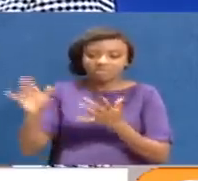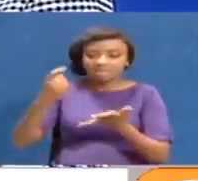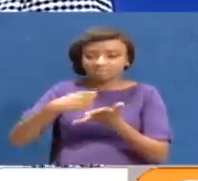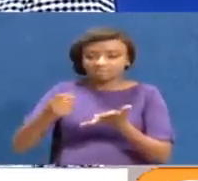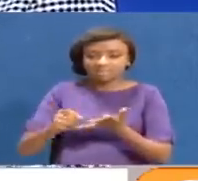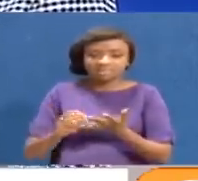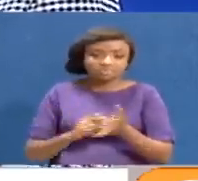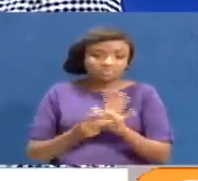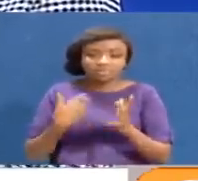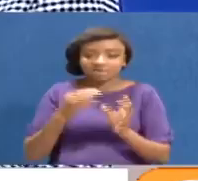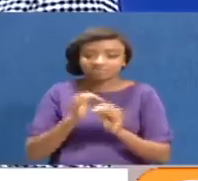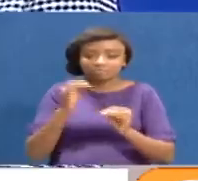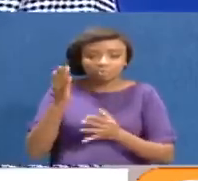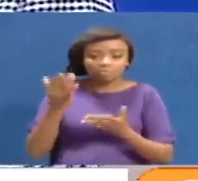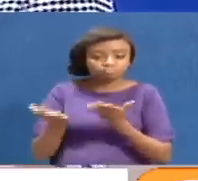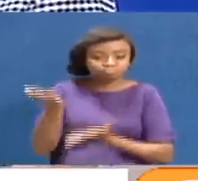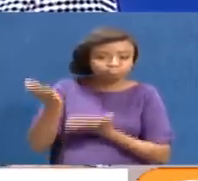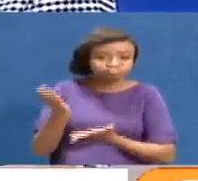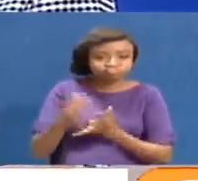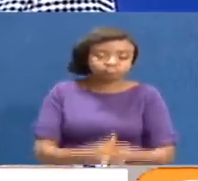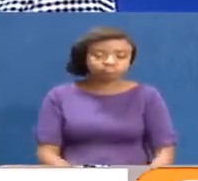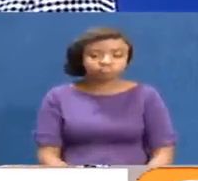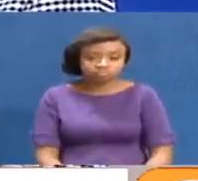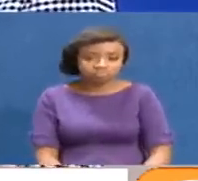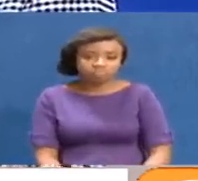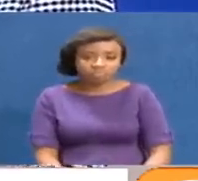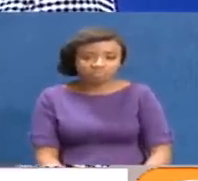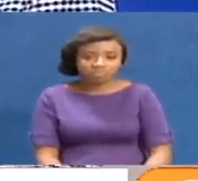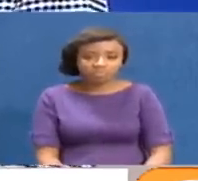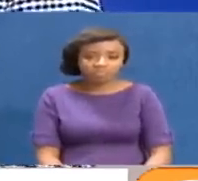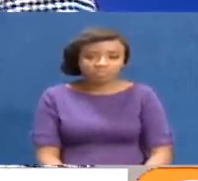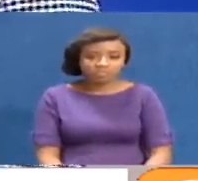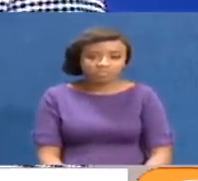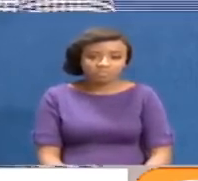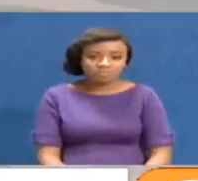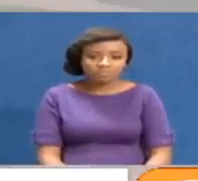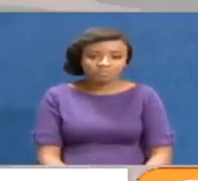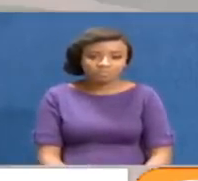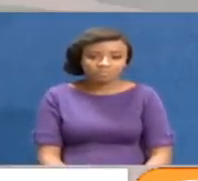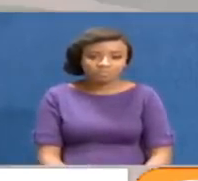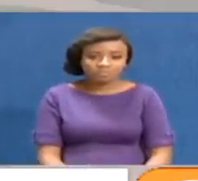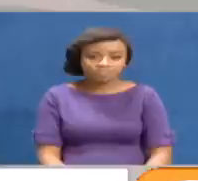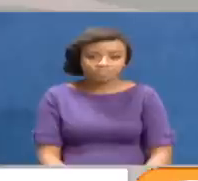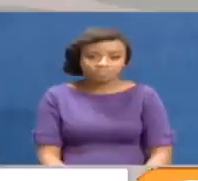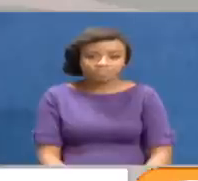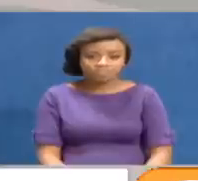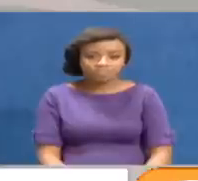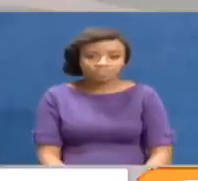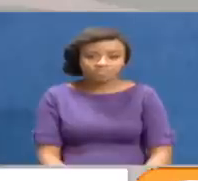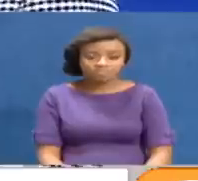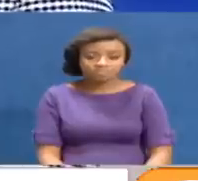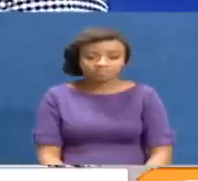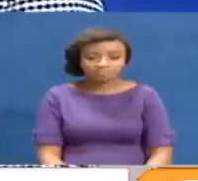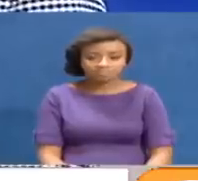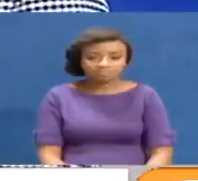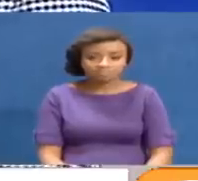no contention on that. There are some things that are, you either do it like this or like that. Yeah. Okay. It's not like, something to, it's not like the formula. Right? Yeah. People will be fighting